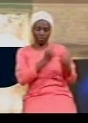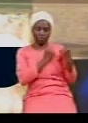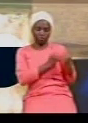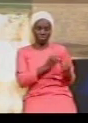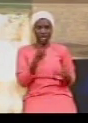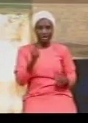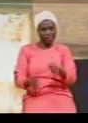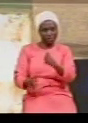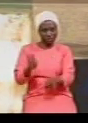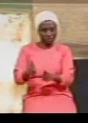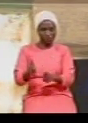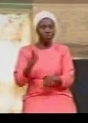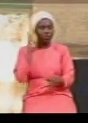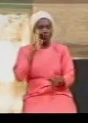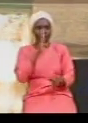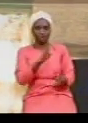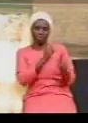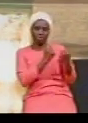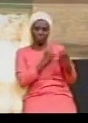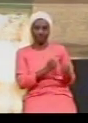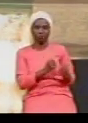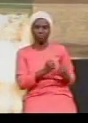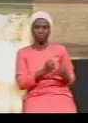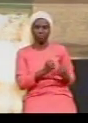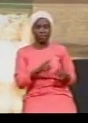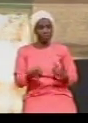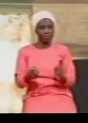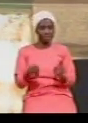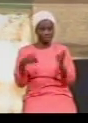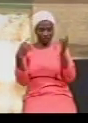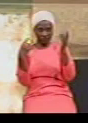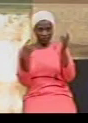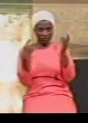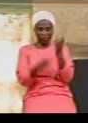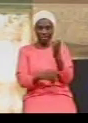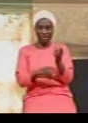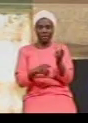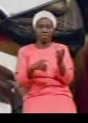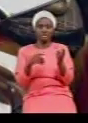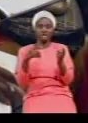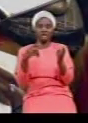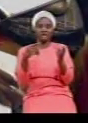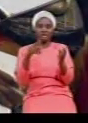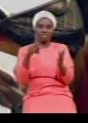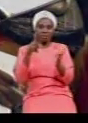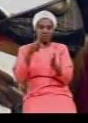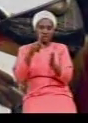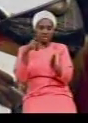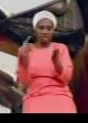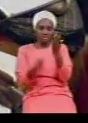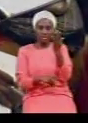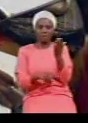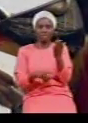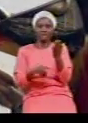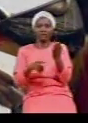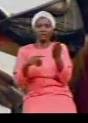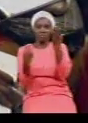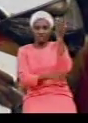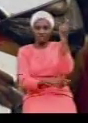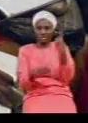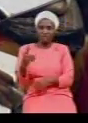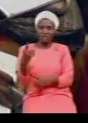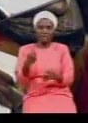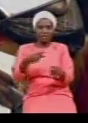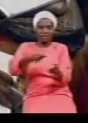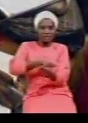be courageous. But smite the shepherd, and let the shepherd become a weakling, somebody that does not